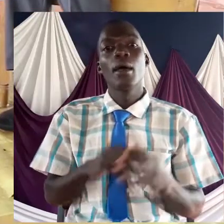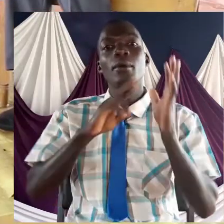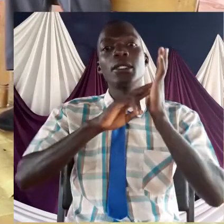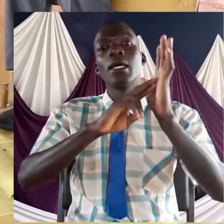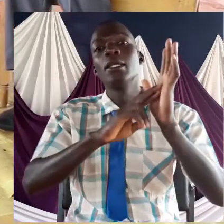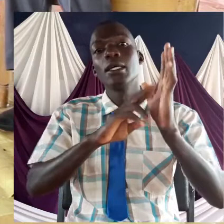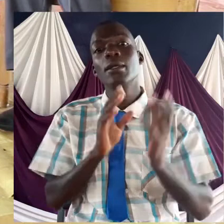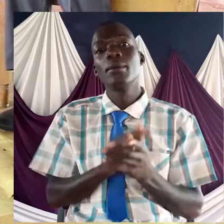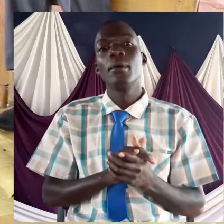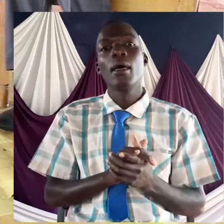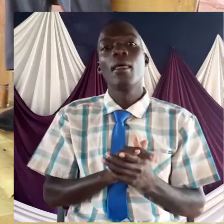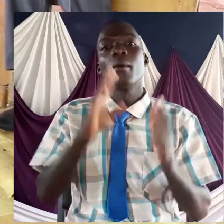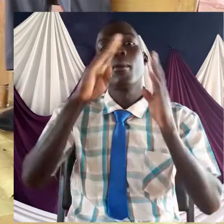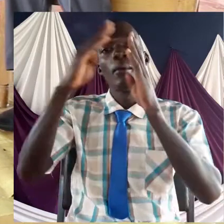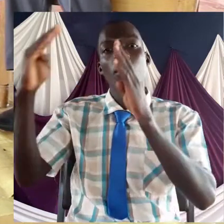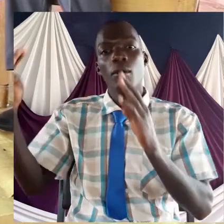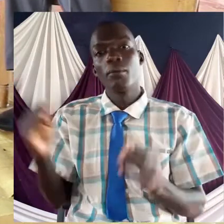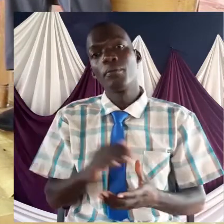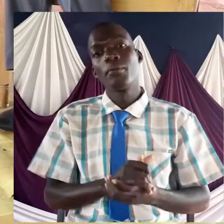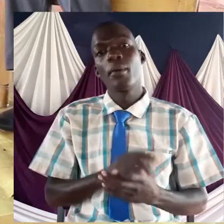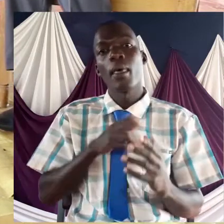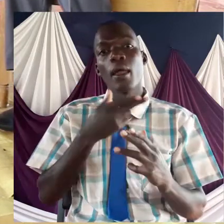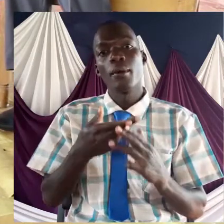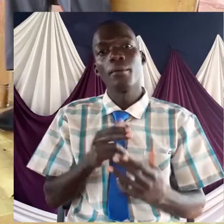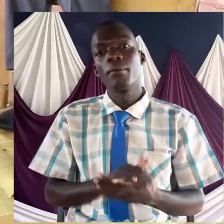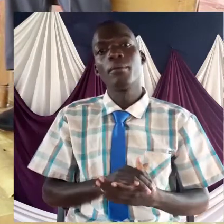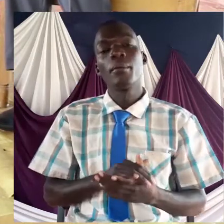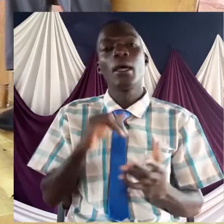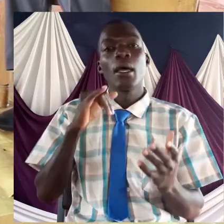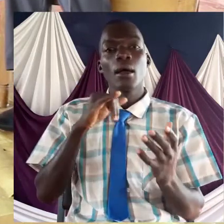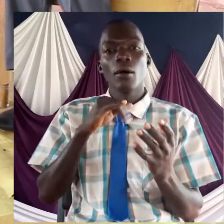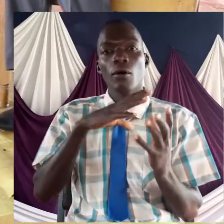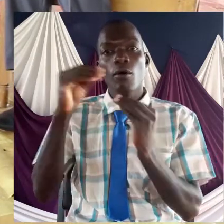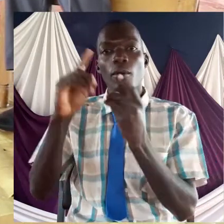Representing the Babylon. Yes. Then devoured by the bear,